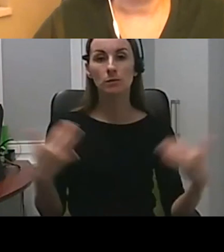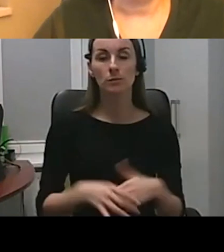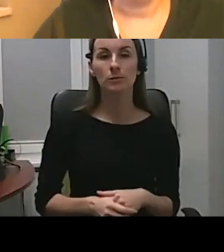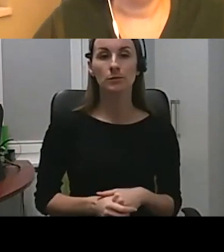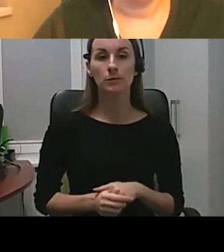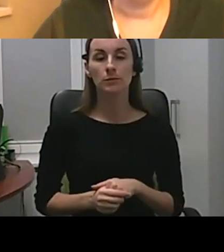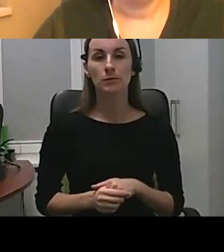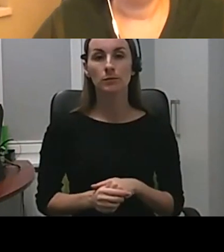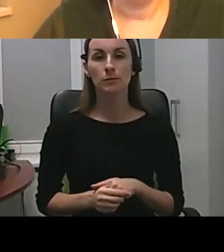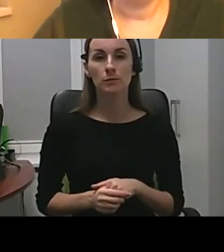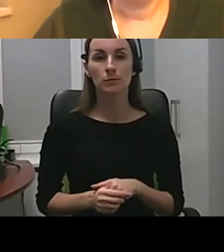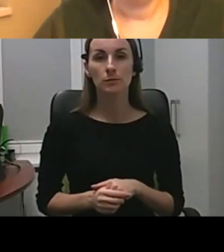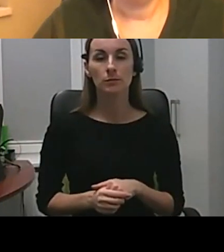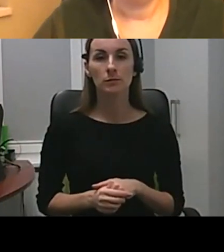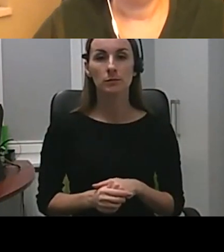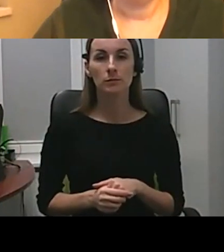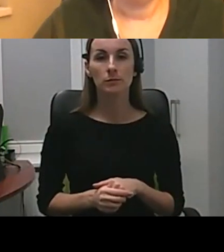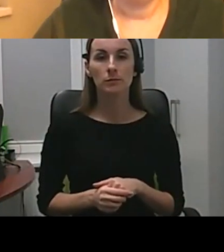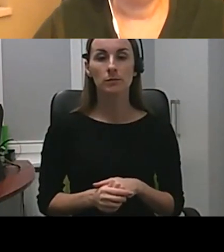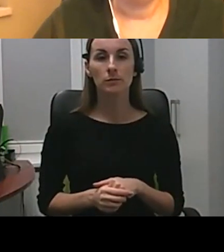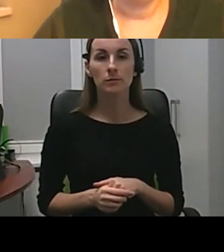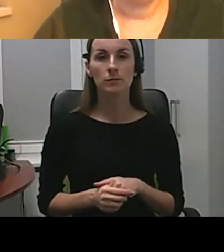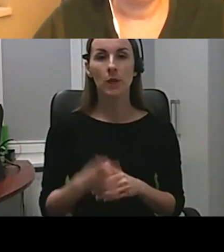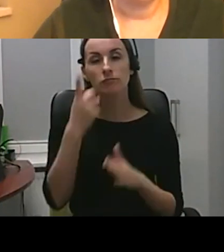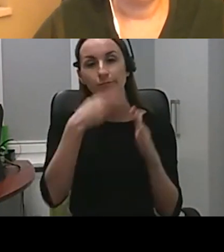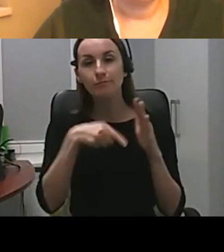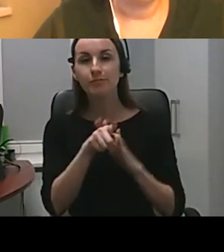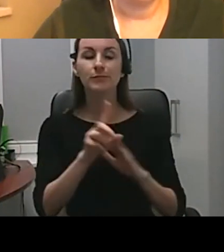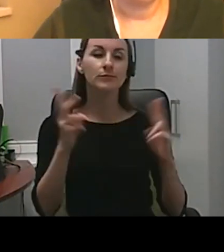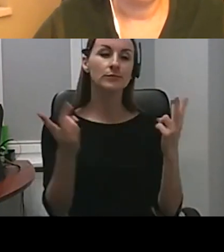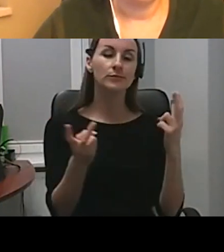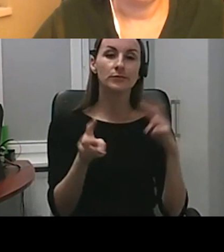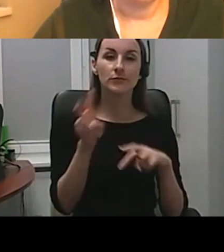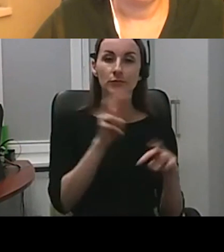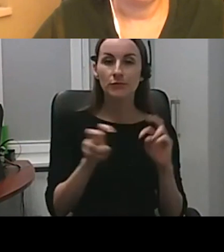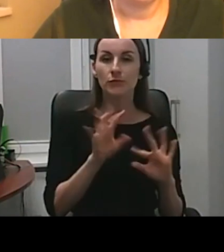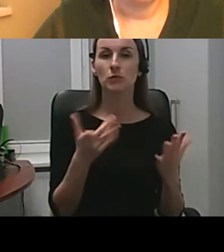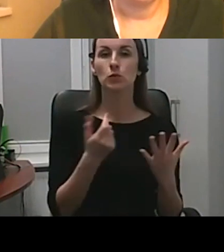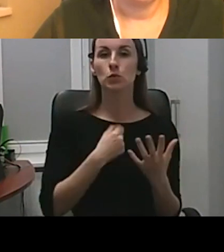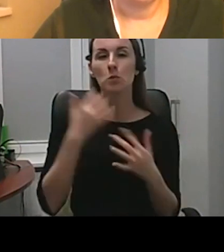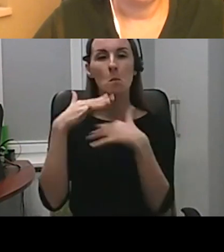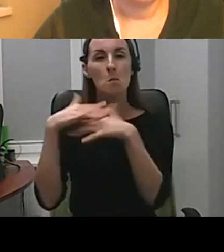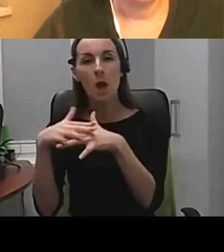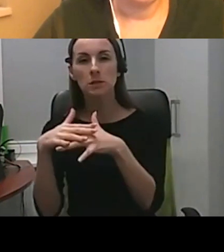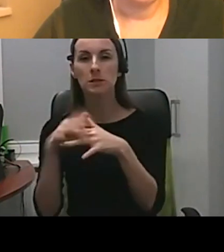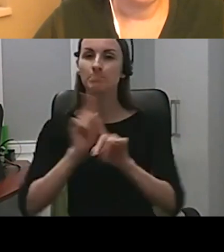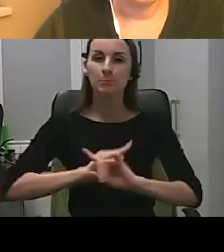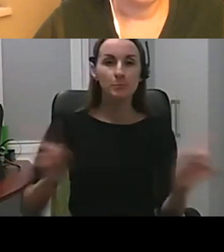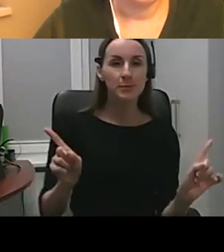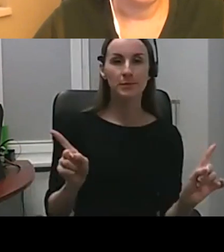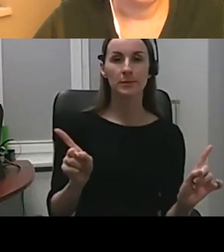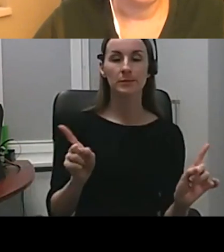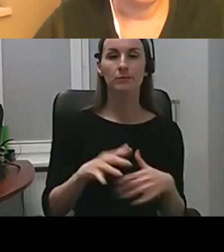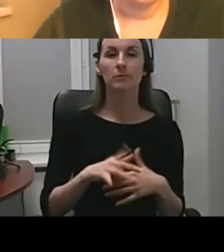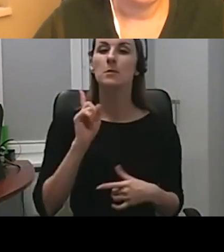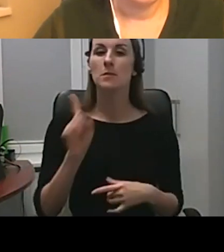have this out-of-the-box thinking as well. But first of all, we need a strong political will. And when it comes to the